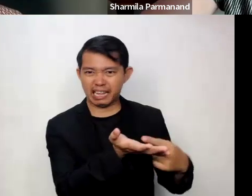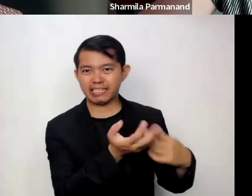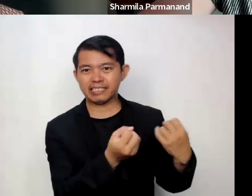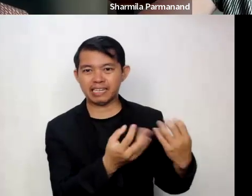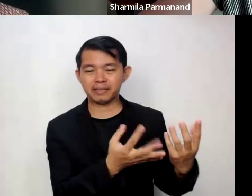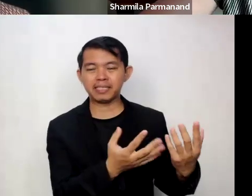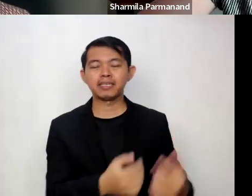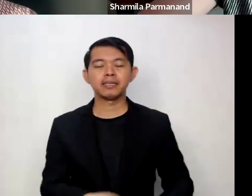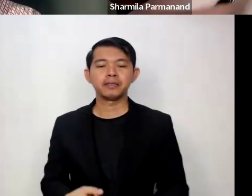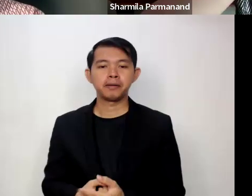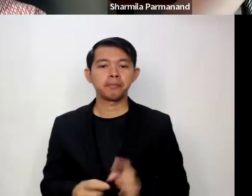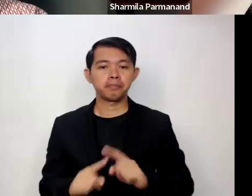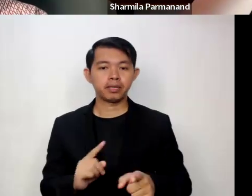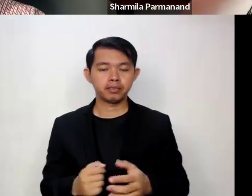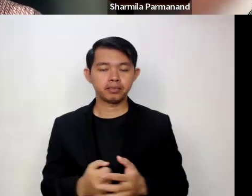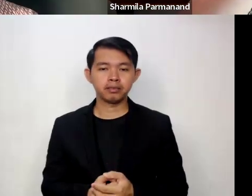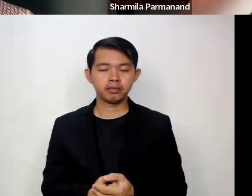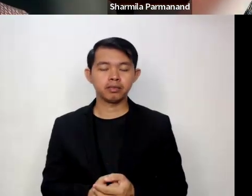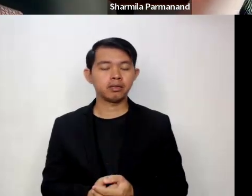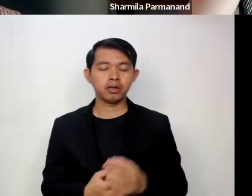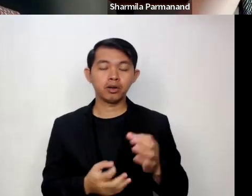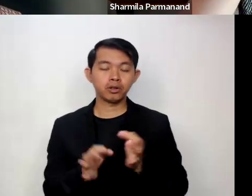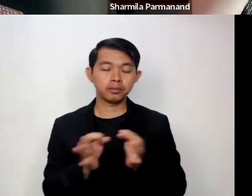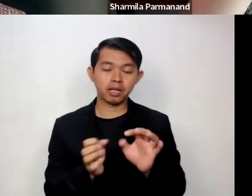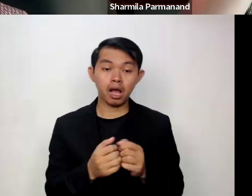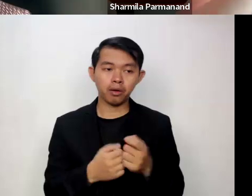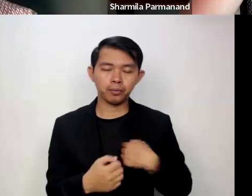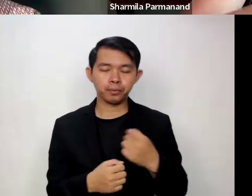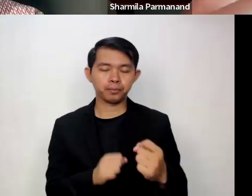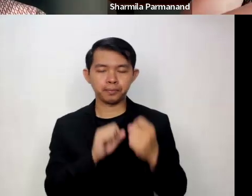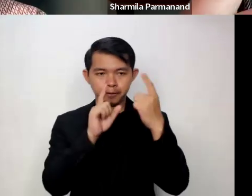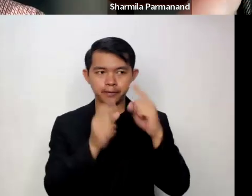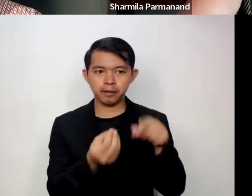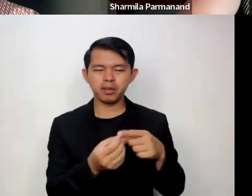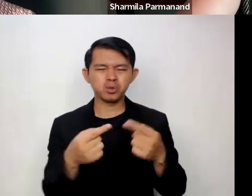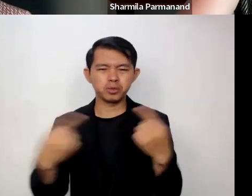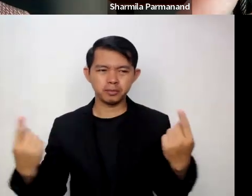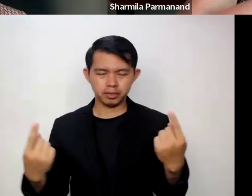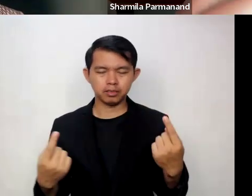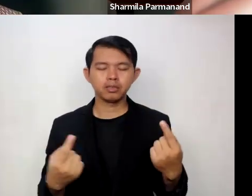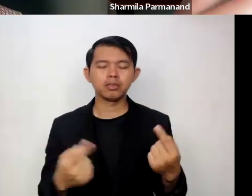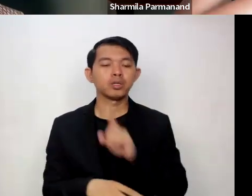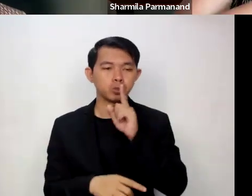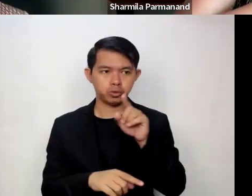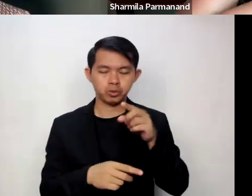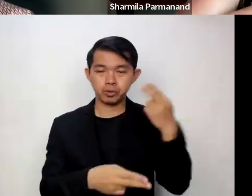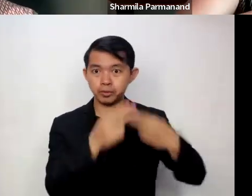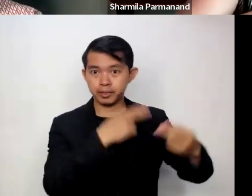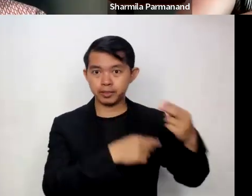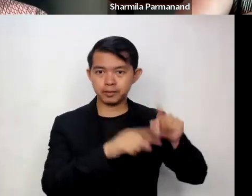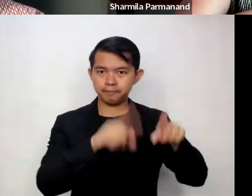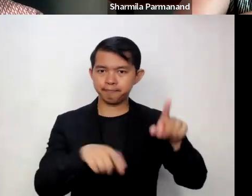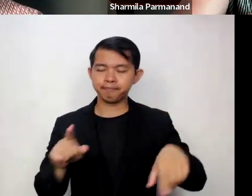try to capture how I understand these differences, right? Like, obviously, they have diverse histories. They emerge from